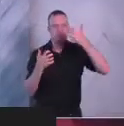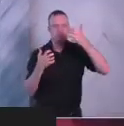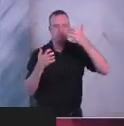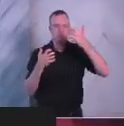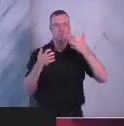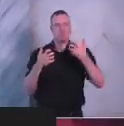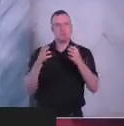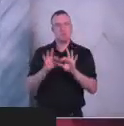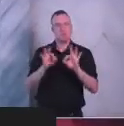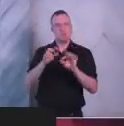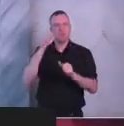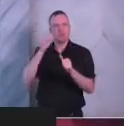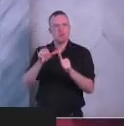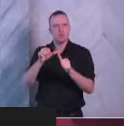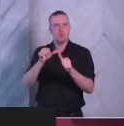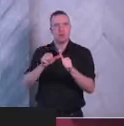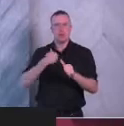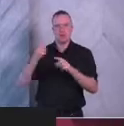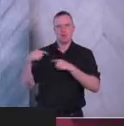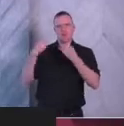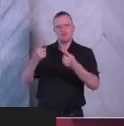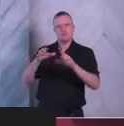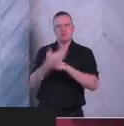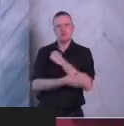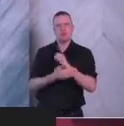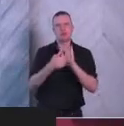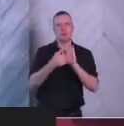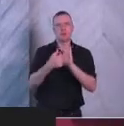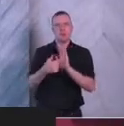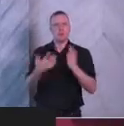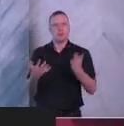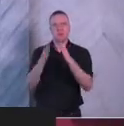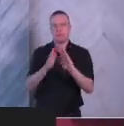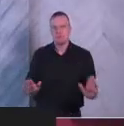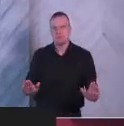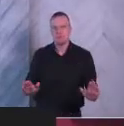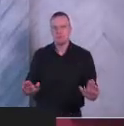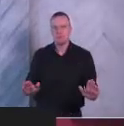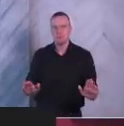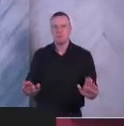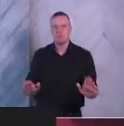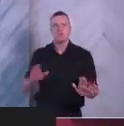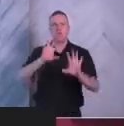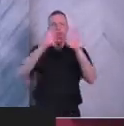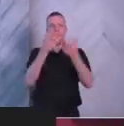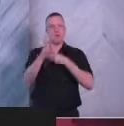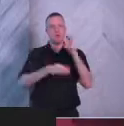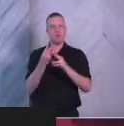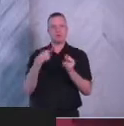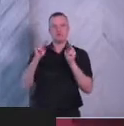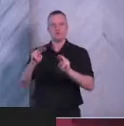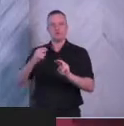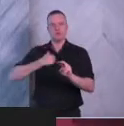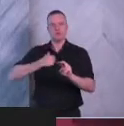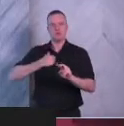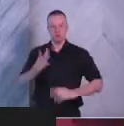need to remember is that Canada has always been a country that's represented peace, that's been respected internationally. We wear that Canadian flag with